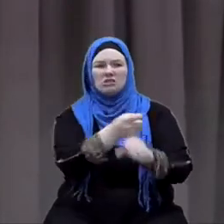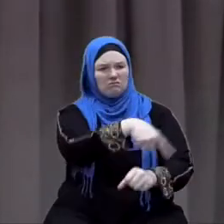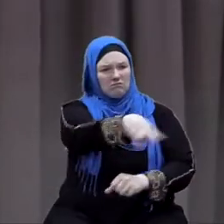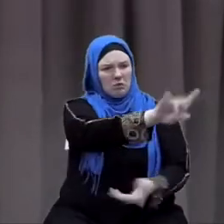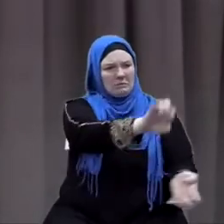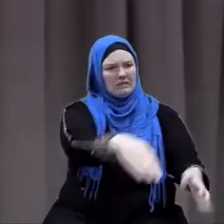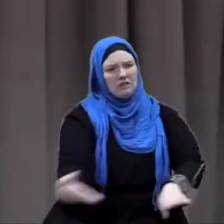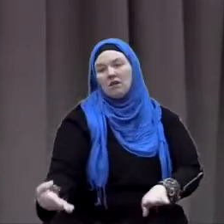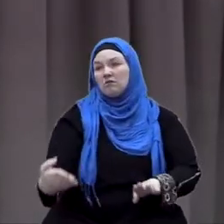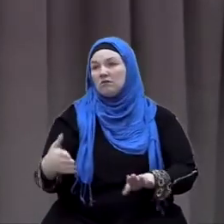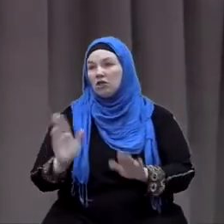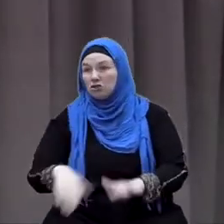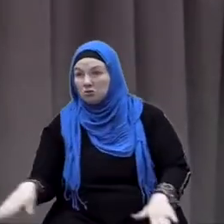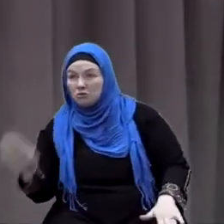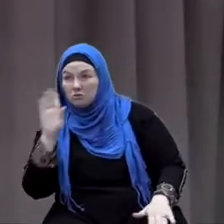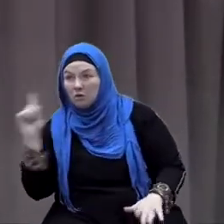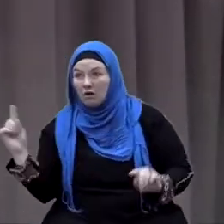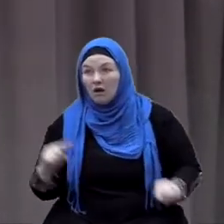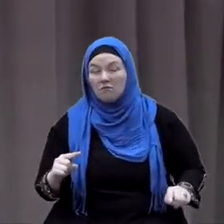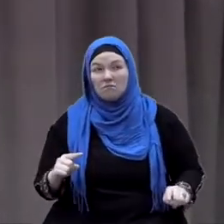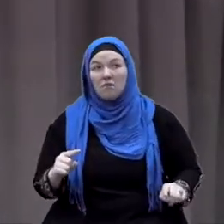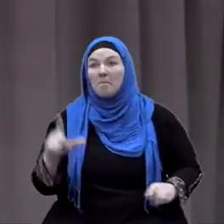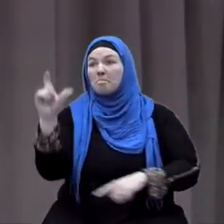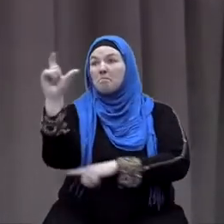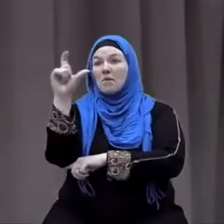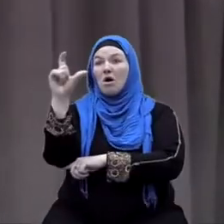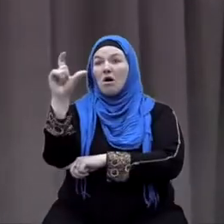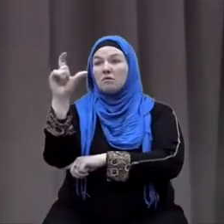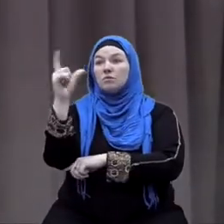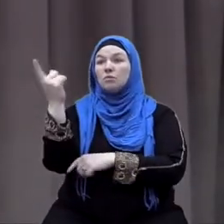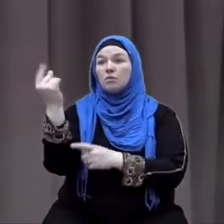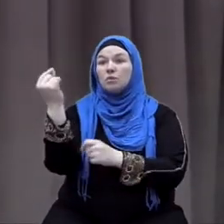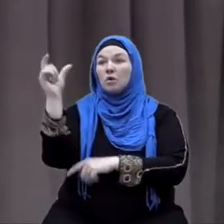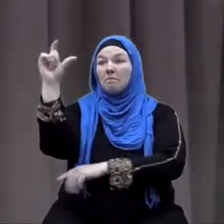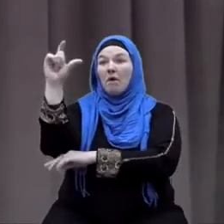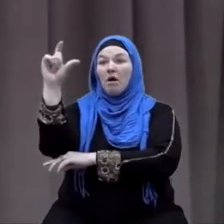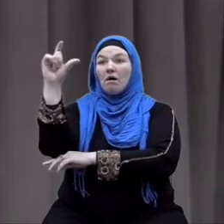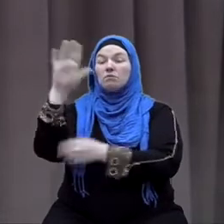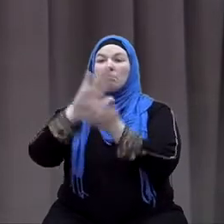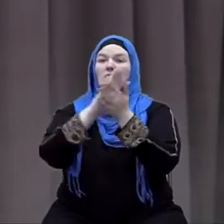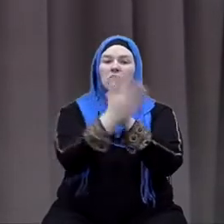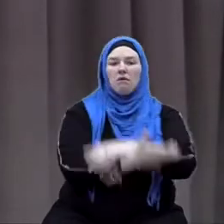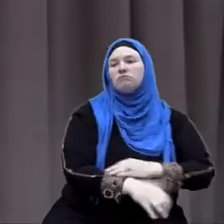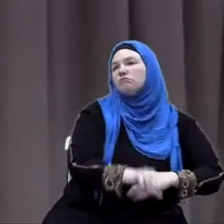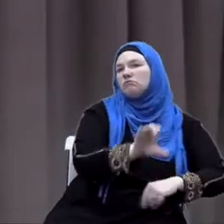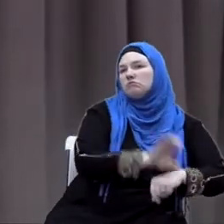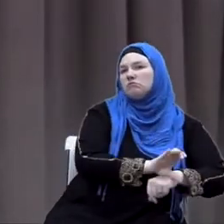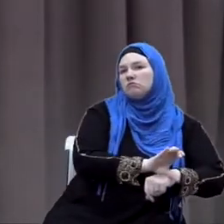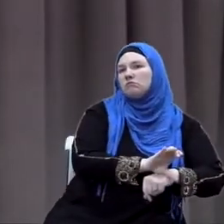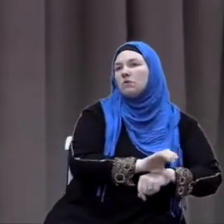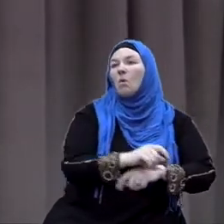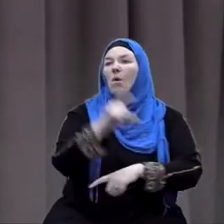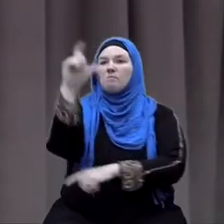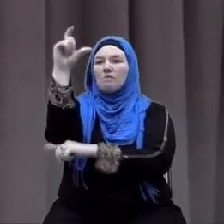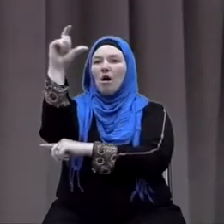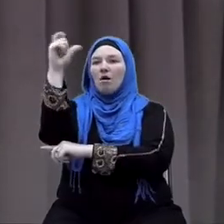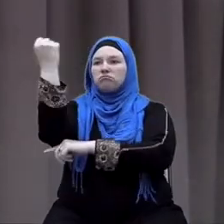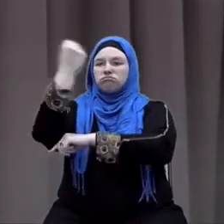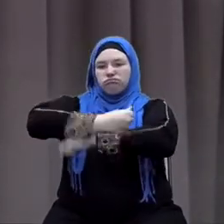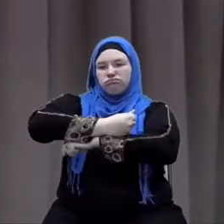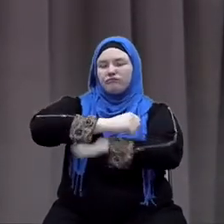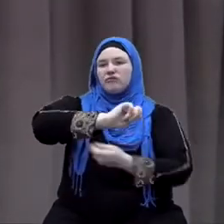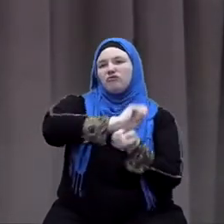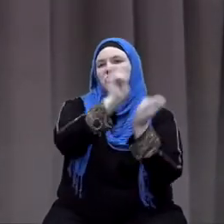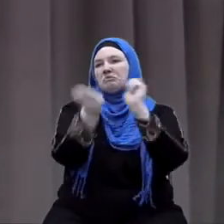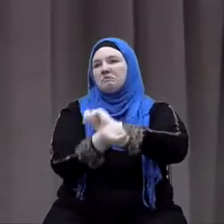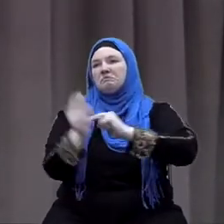our children witness a time when mosques will turn back into churches or will be used for something else